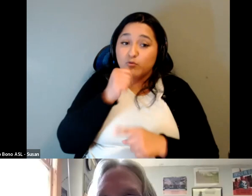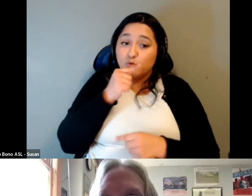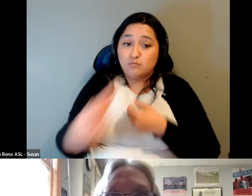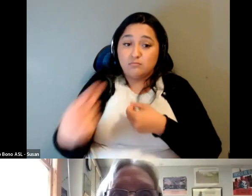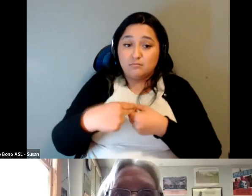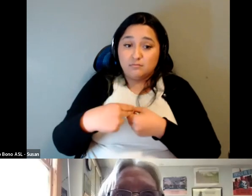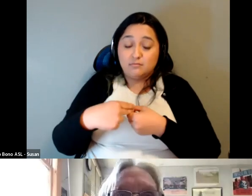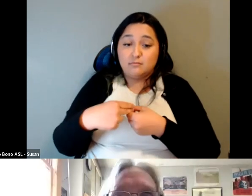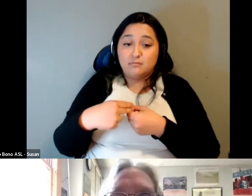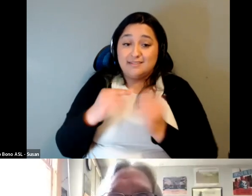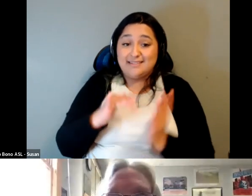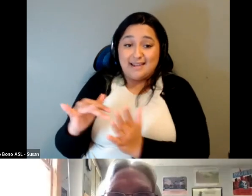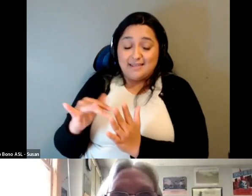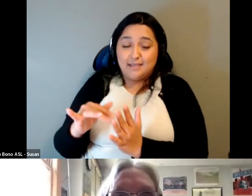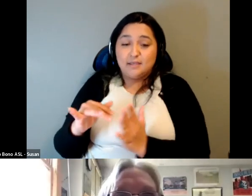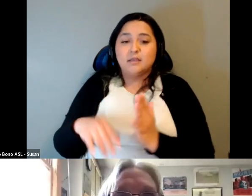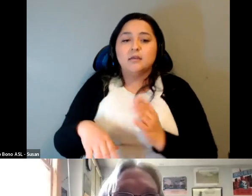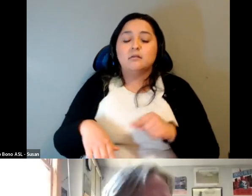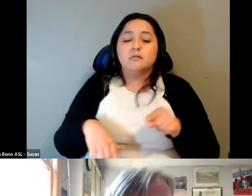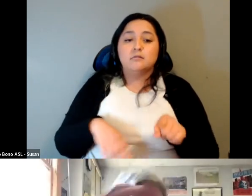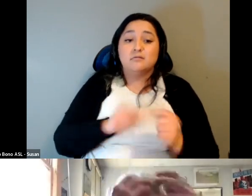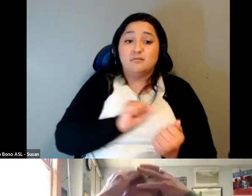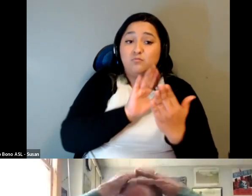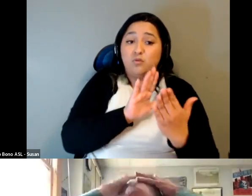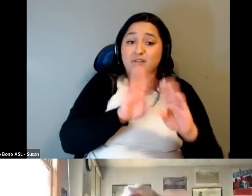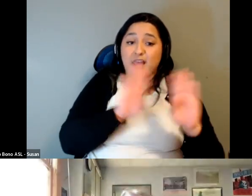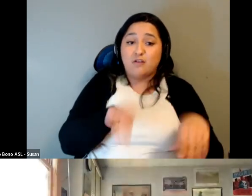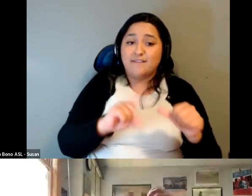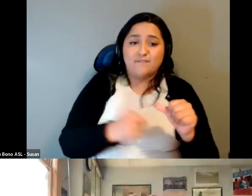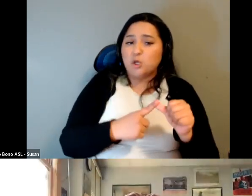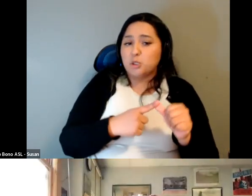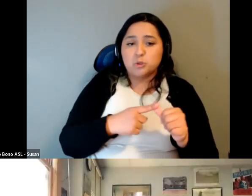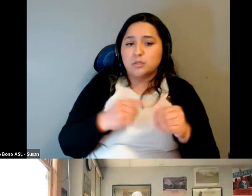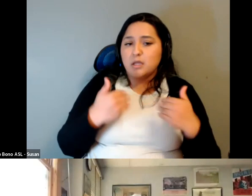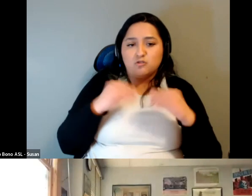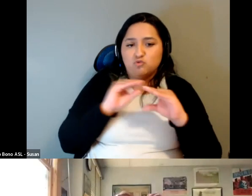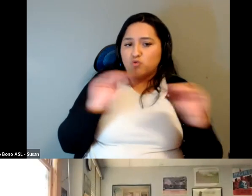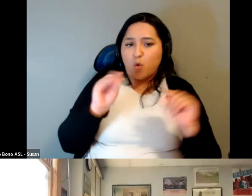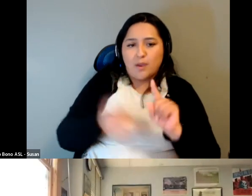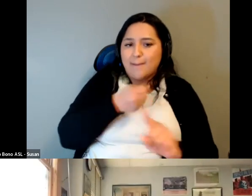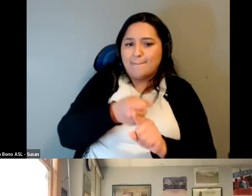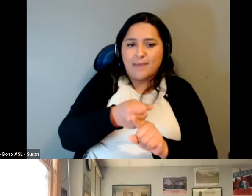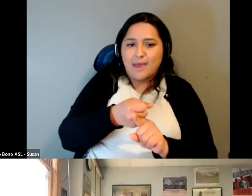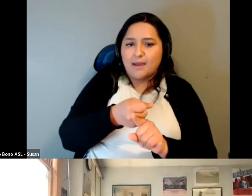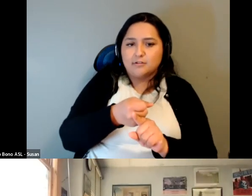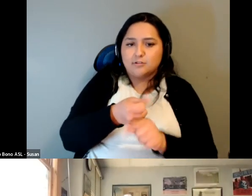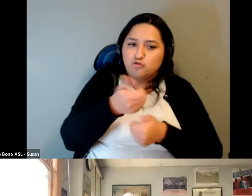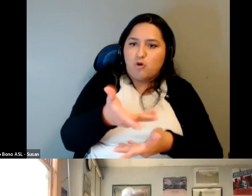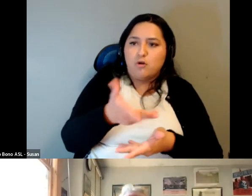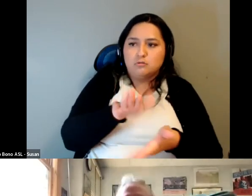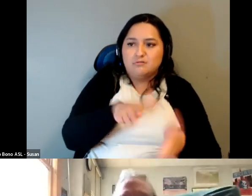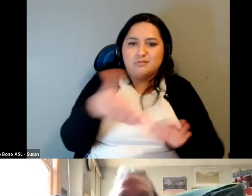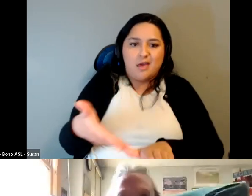the Housing First did not affect death or mortality. So there was no difference between the two groups.